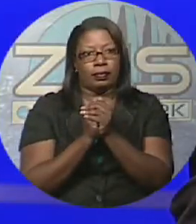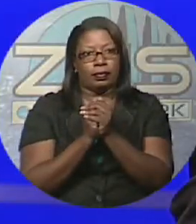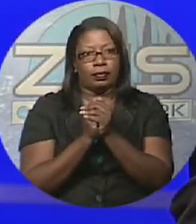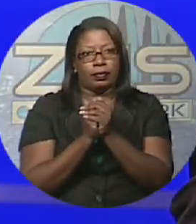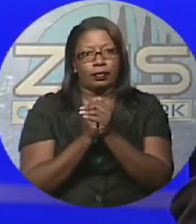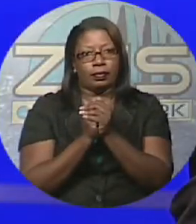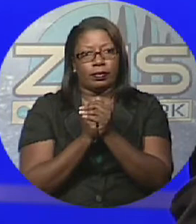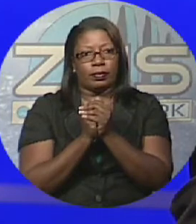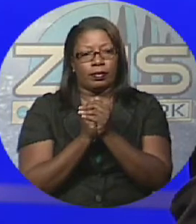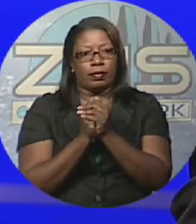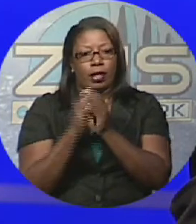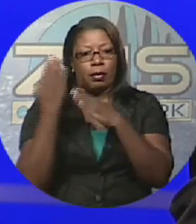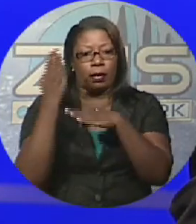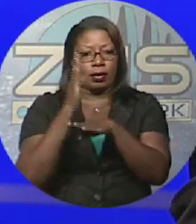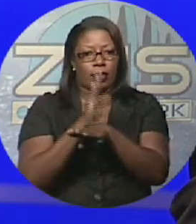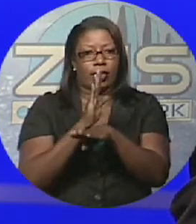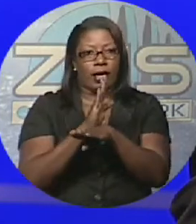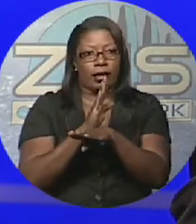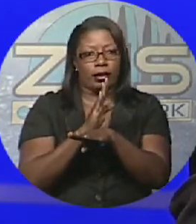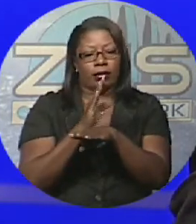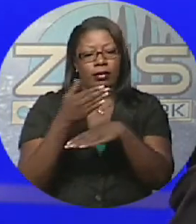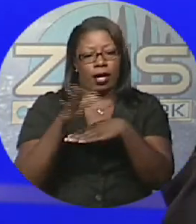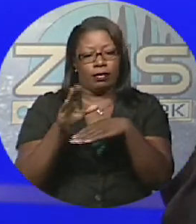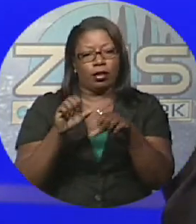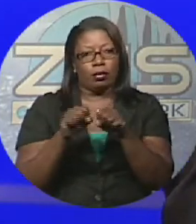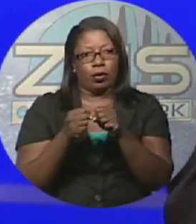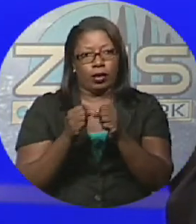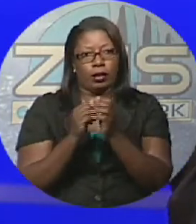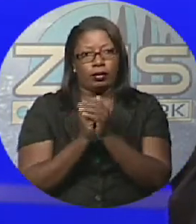Sports, don't go anywhere. The Bahamas Tonight is back after the break.